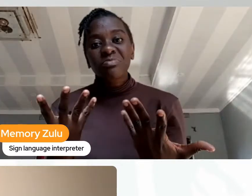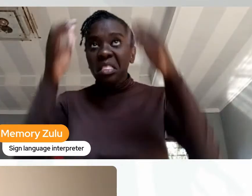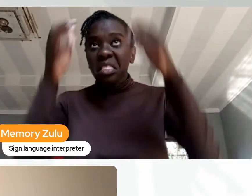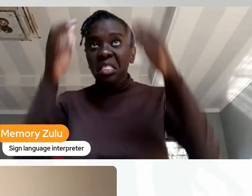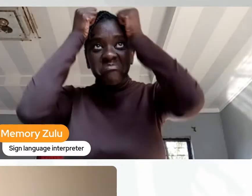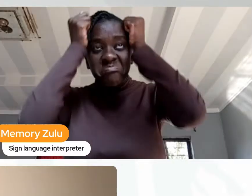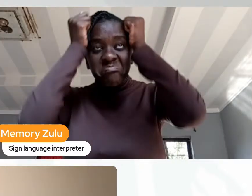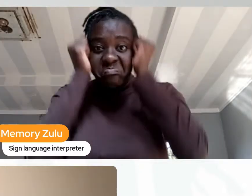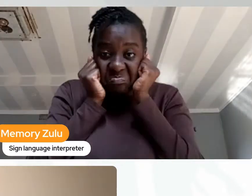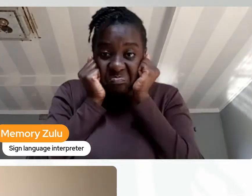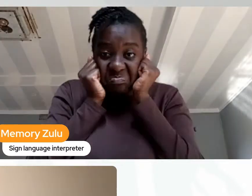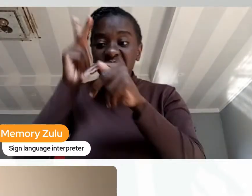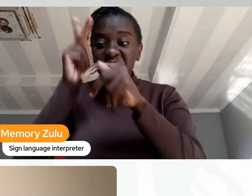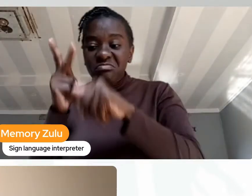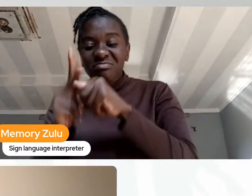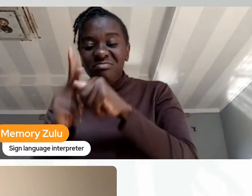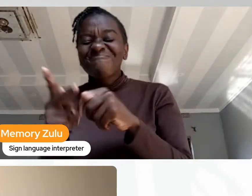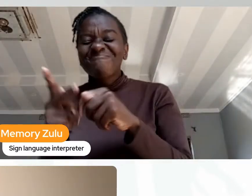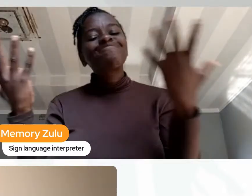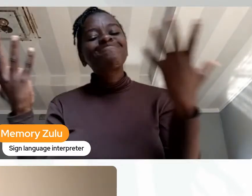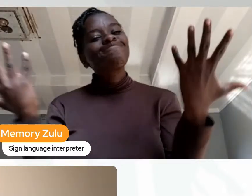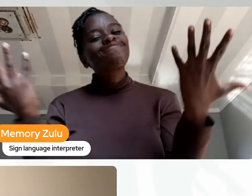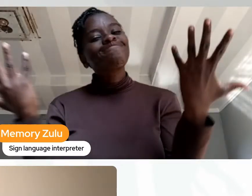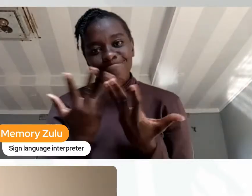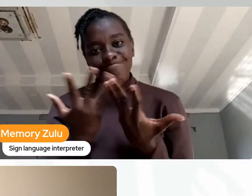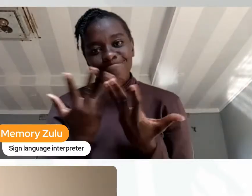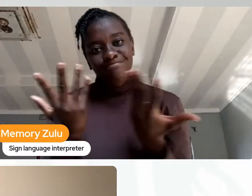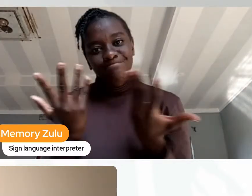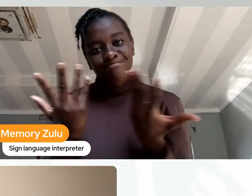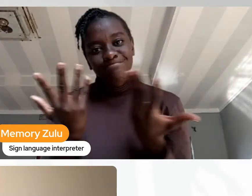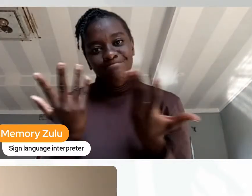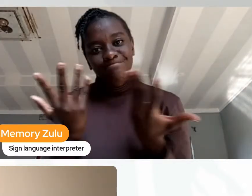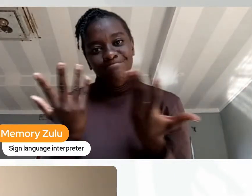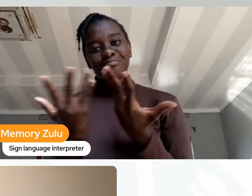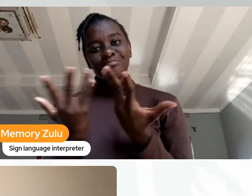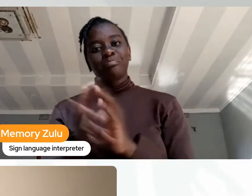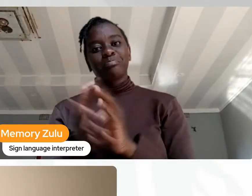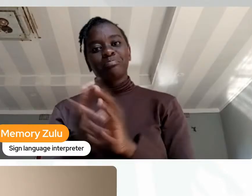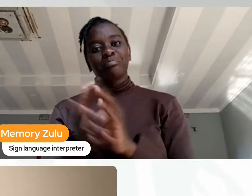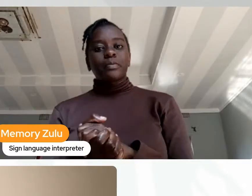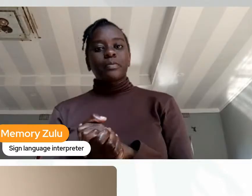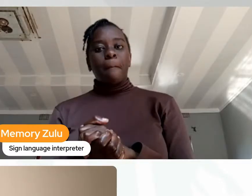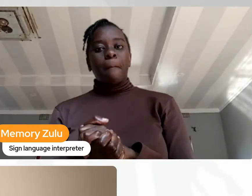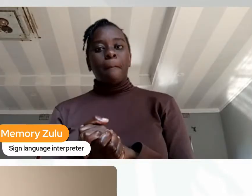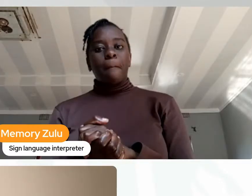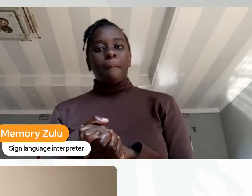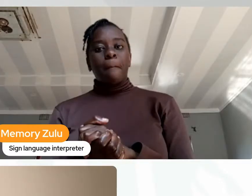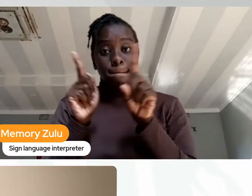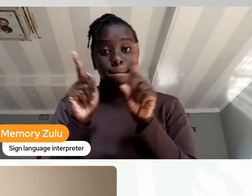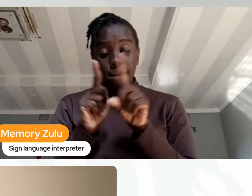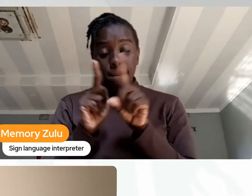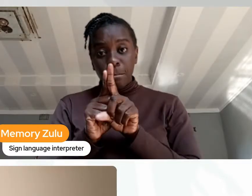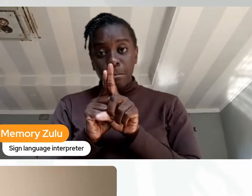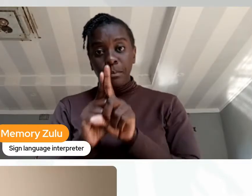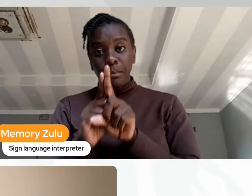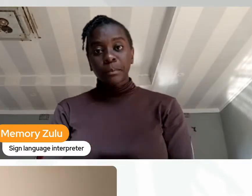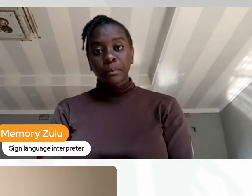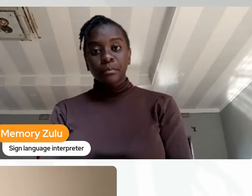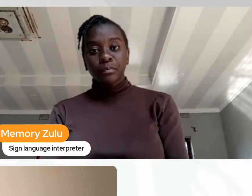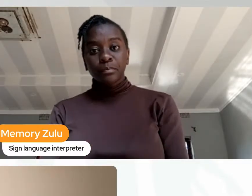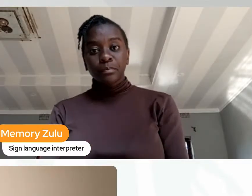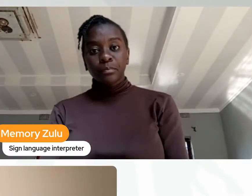drugs. You will see to say a lot of young people now, when you go in certain areas, they indulge themselves in